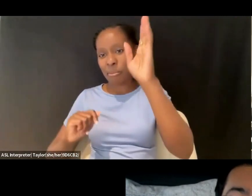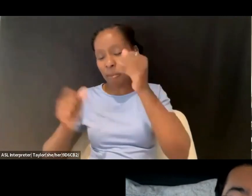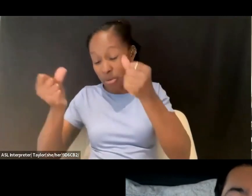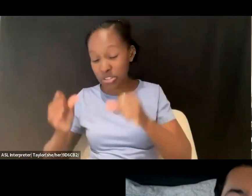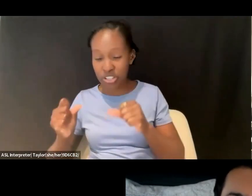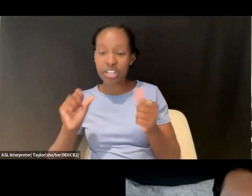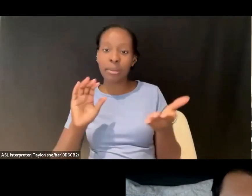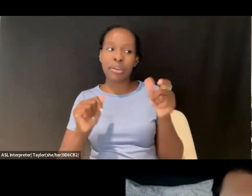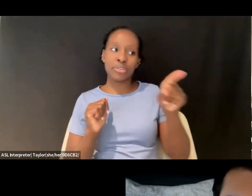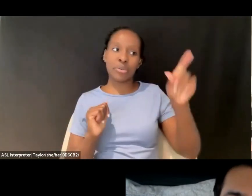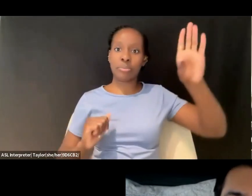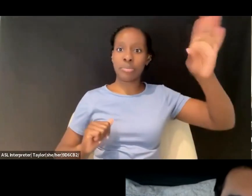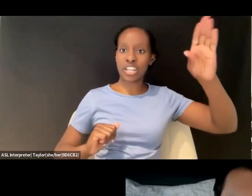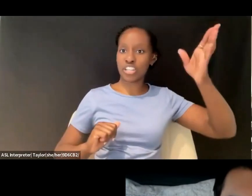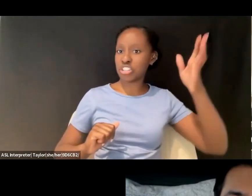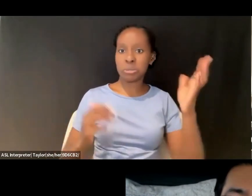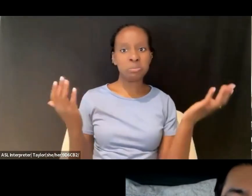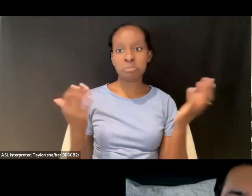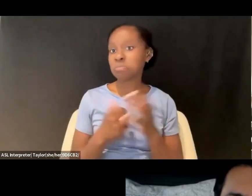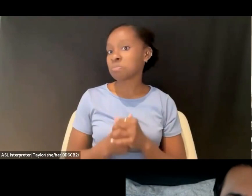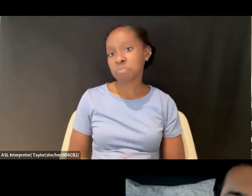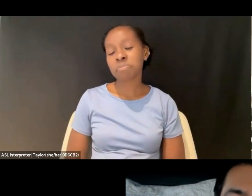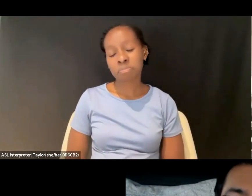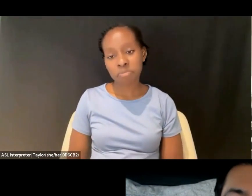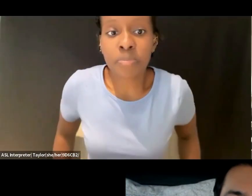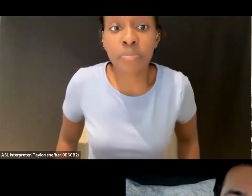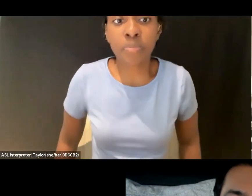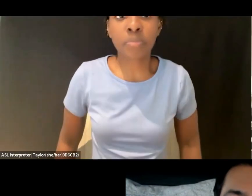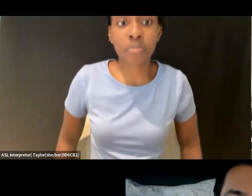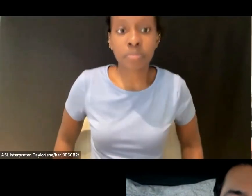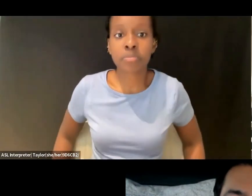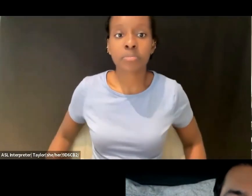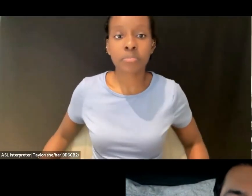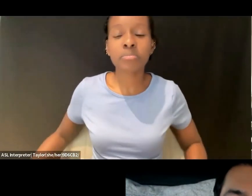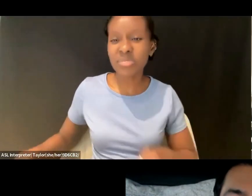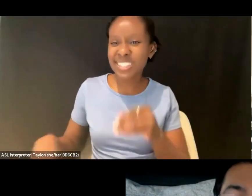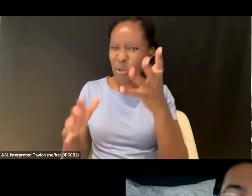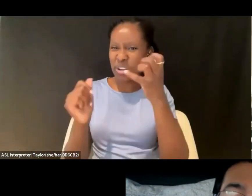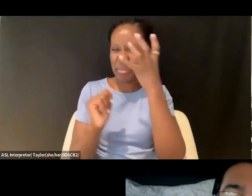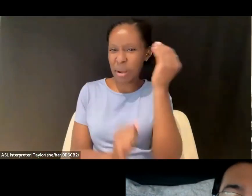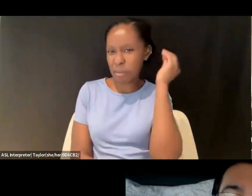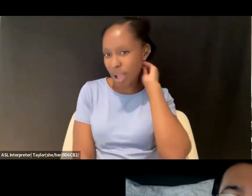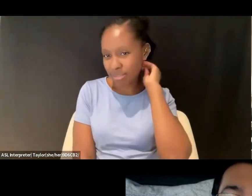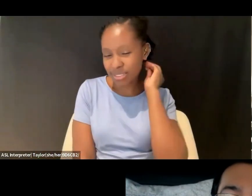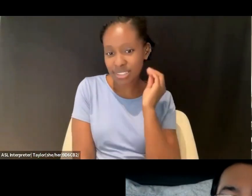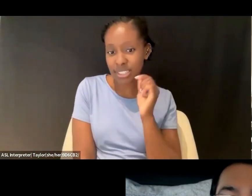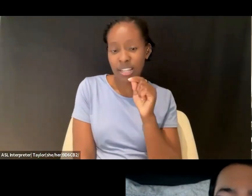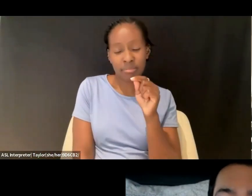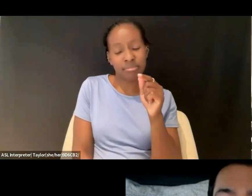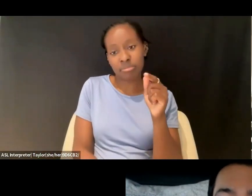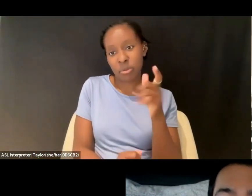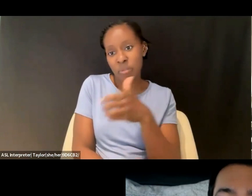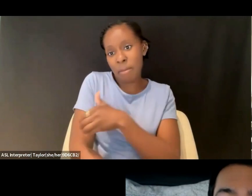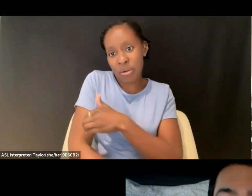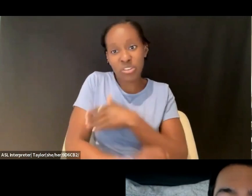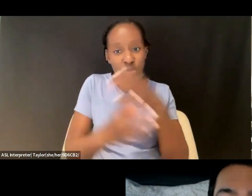don't get when you're giving a stage presentation. So yeah, keep that in mind, but you have the power to do that. We'll